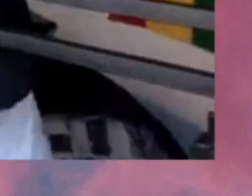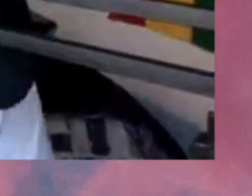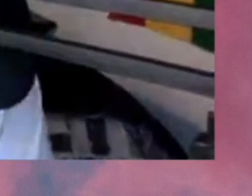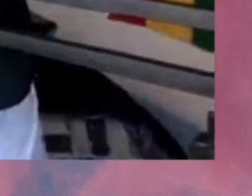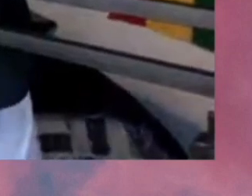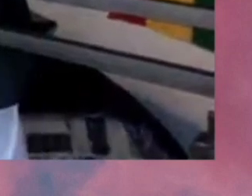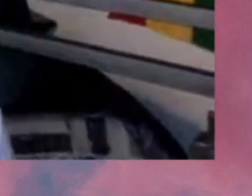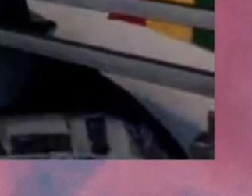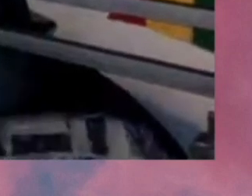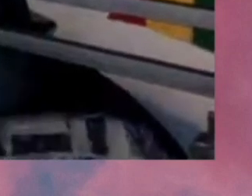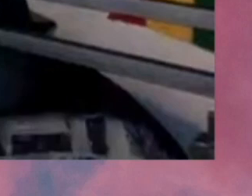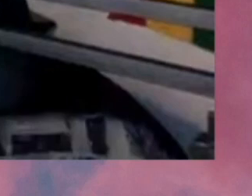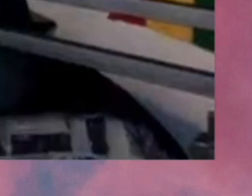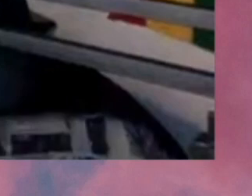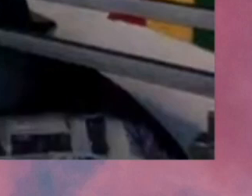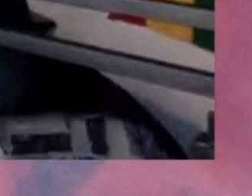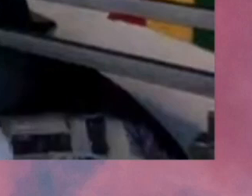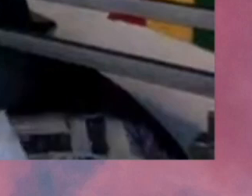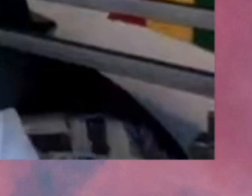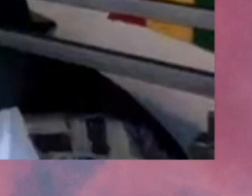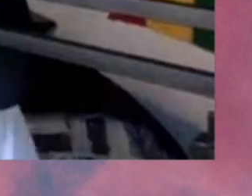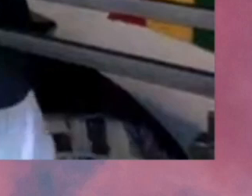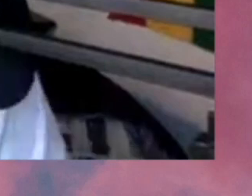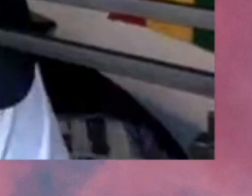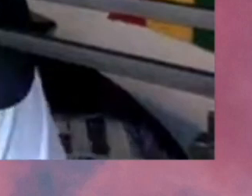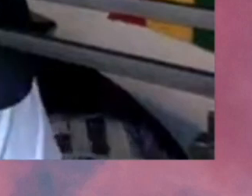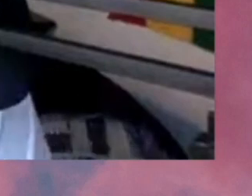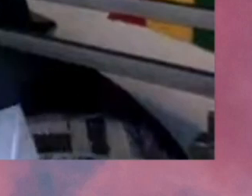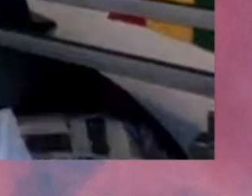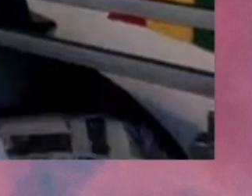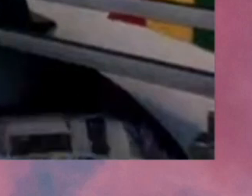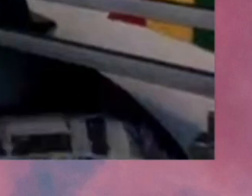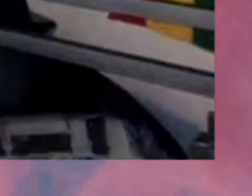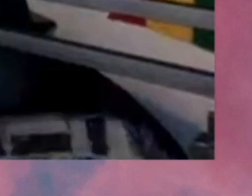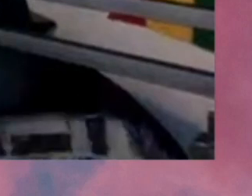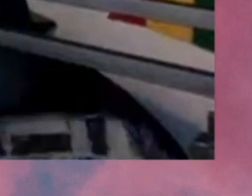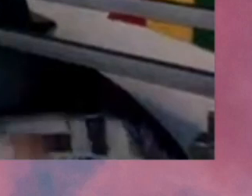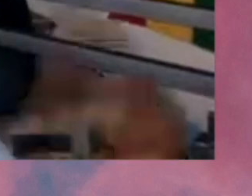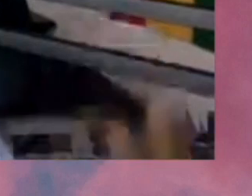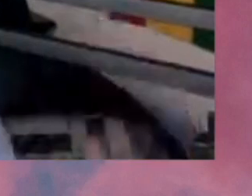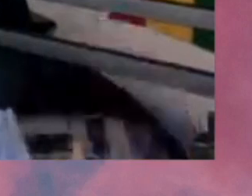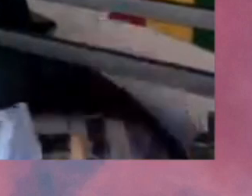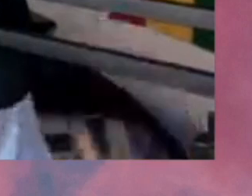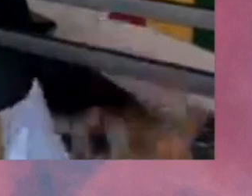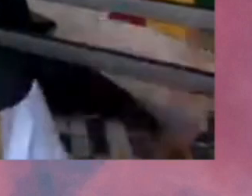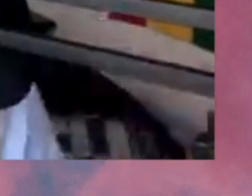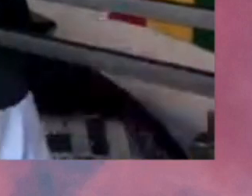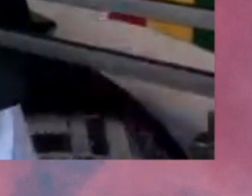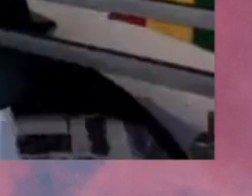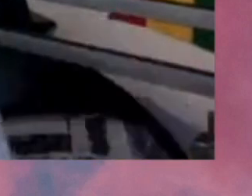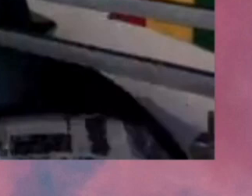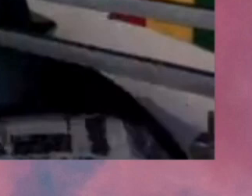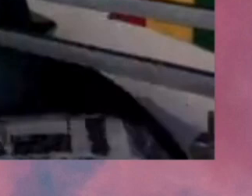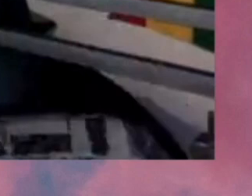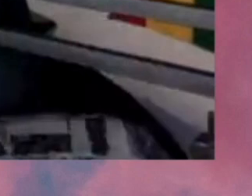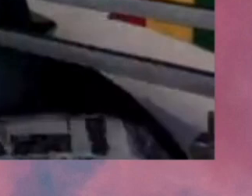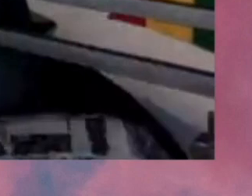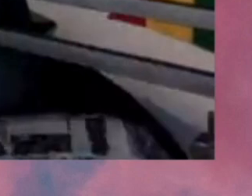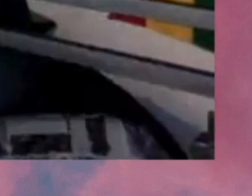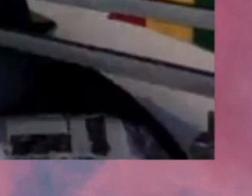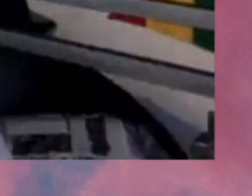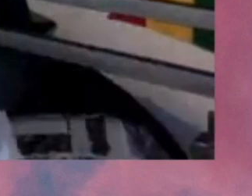Tuning in, what's good? We about ready to get this thing kicked off. I would like to welcome everybody all over the world tuned